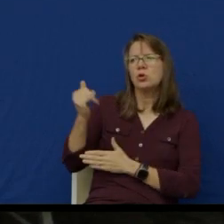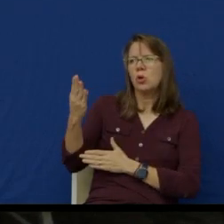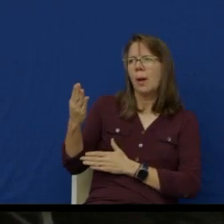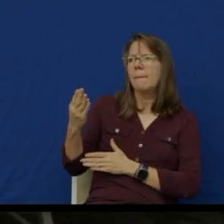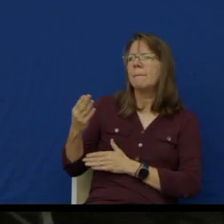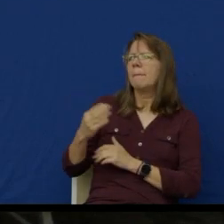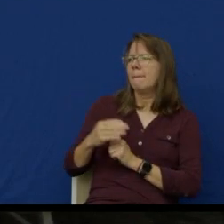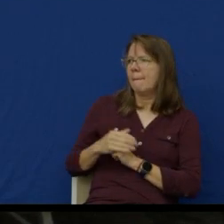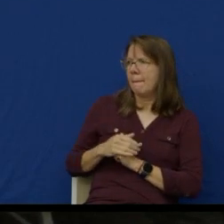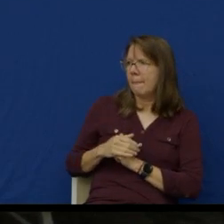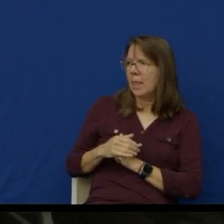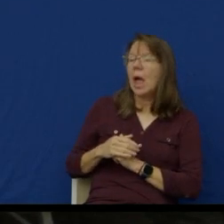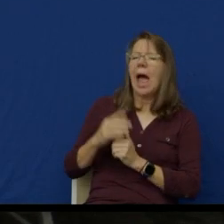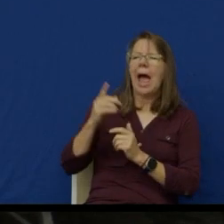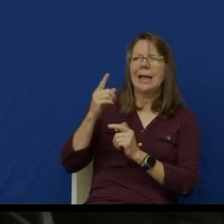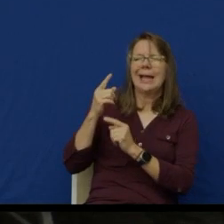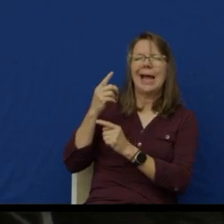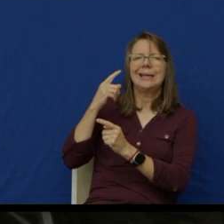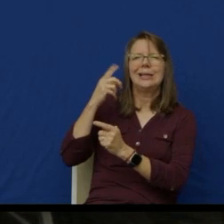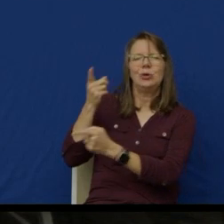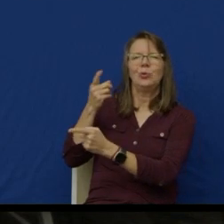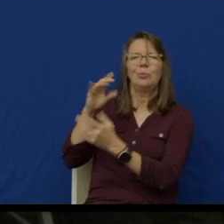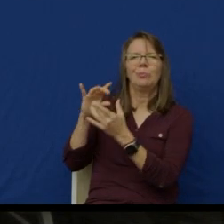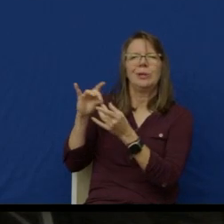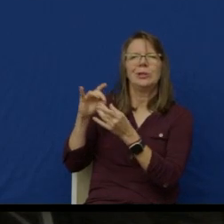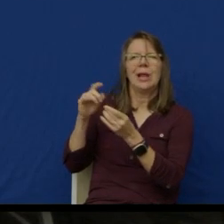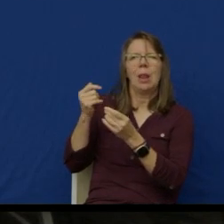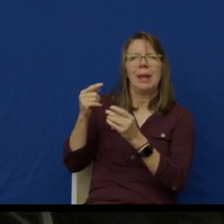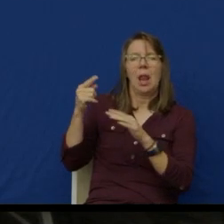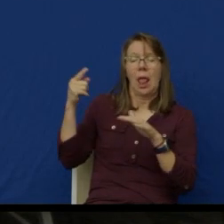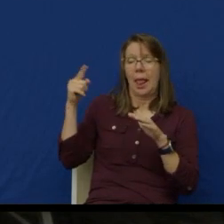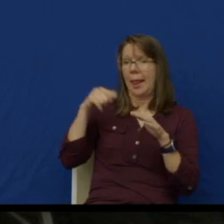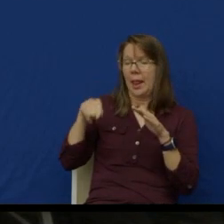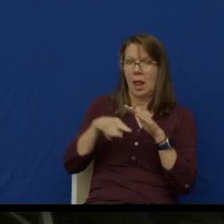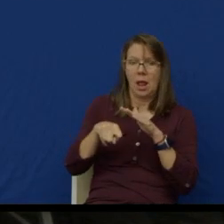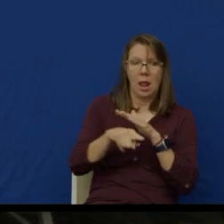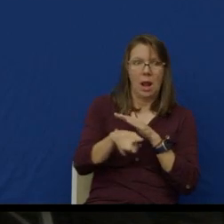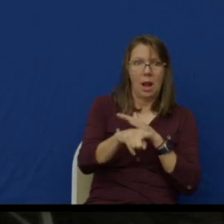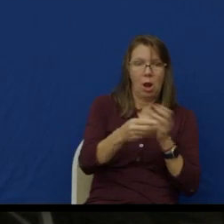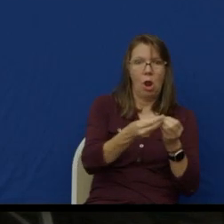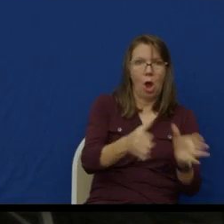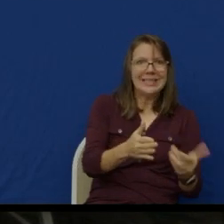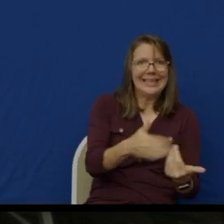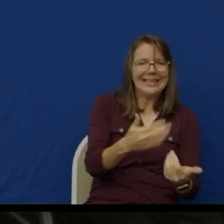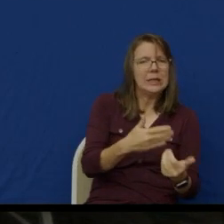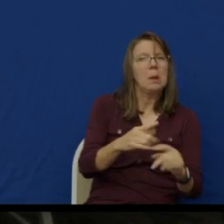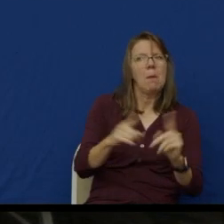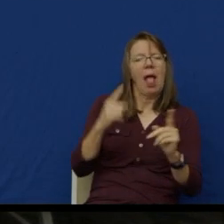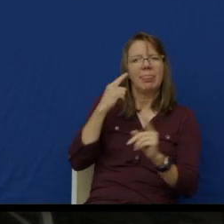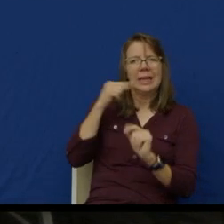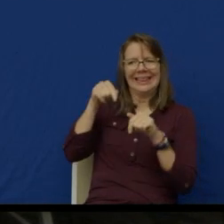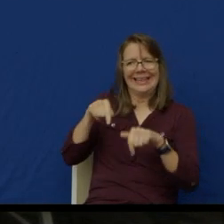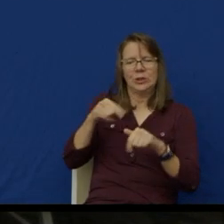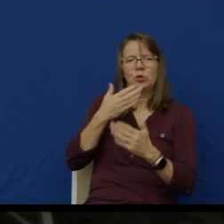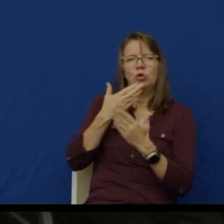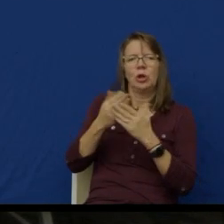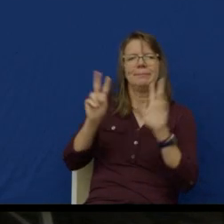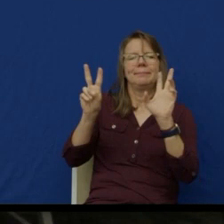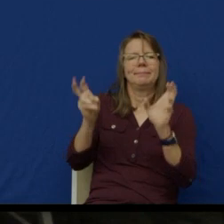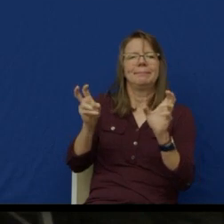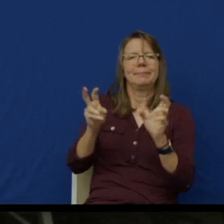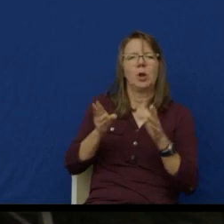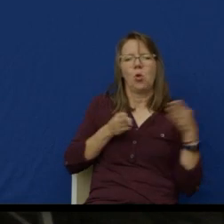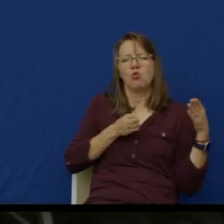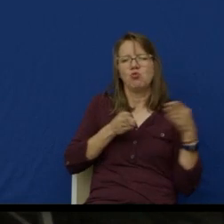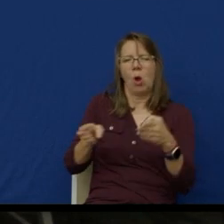in the wilderness on transformation. That is one of the things, and this is a very good roadmap. And I also want to thank